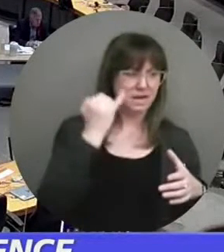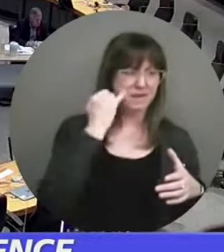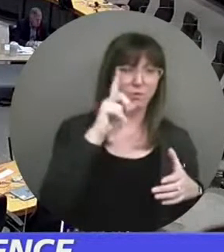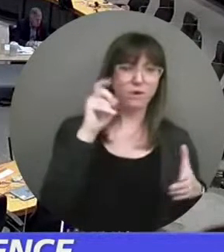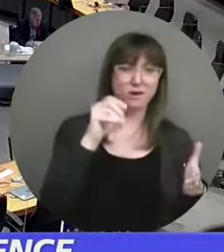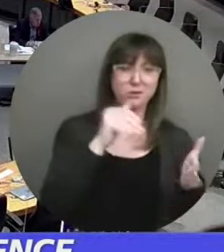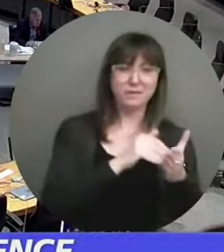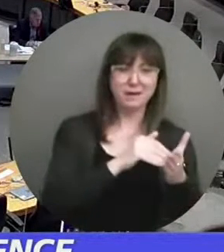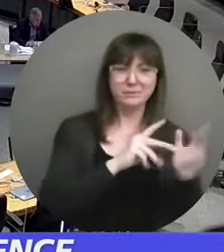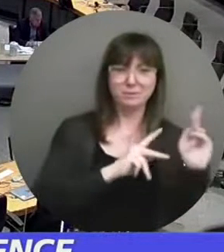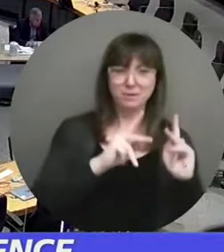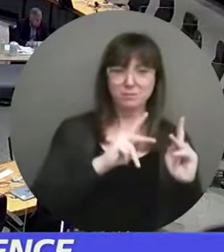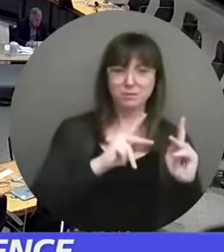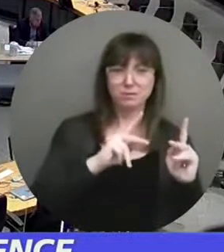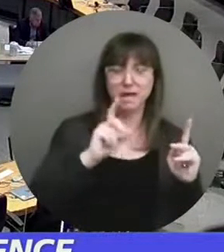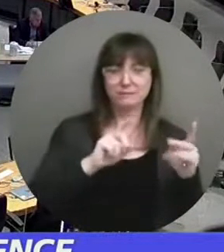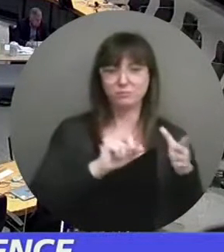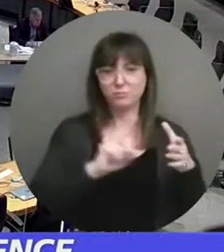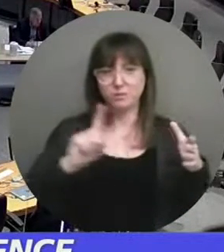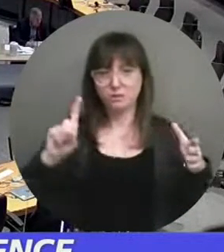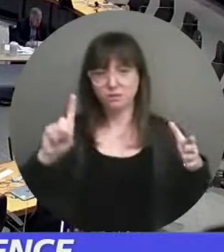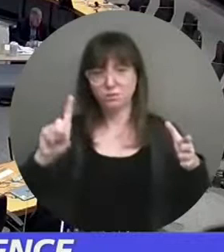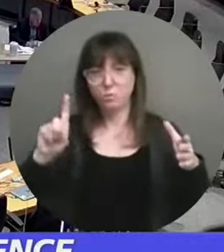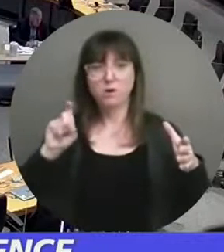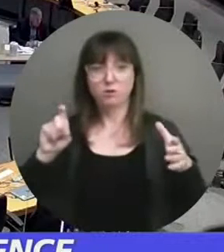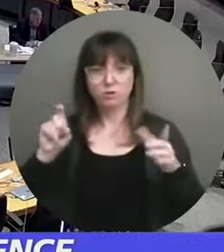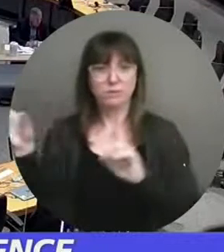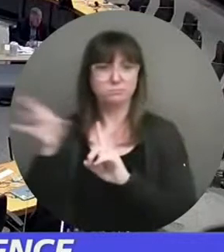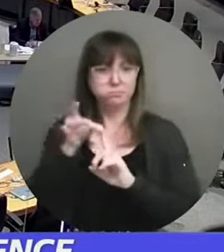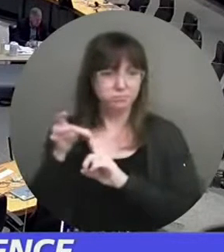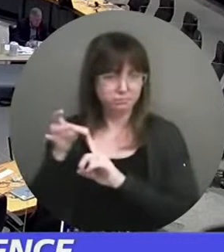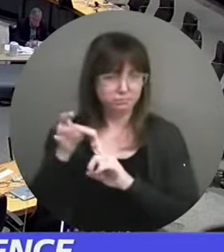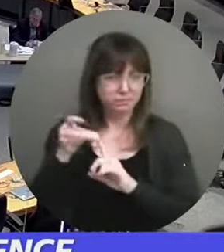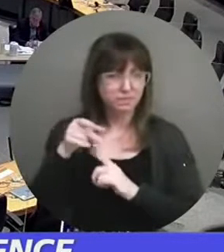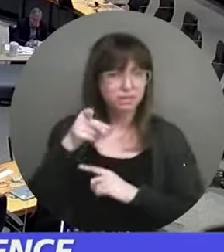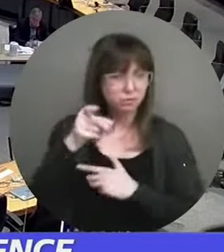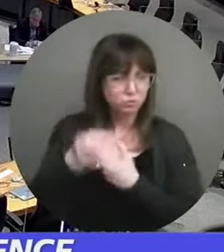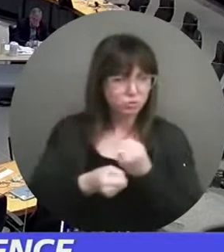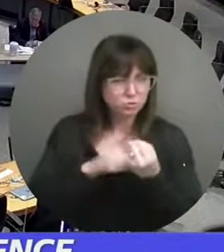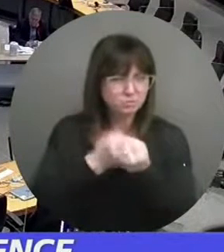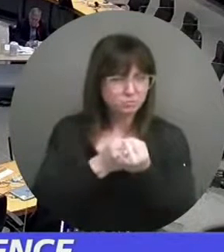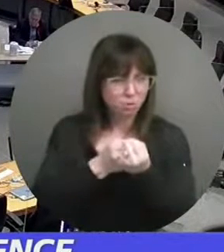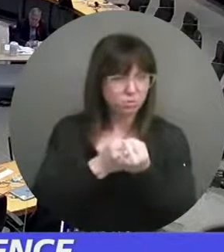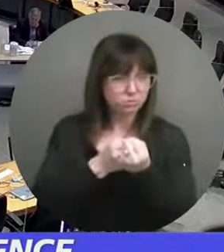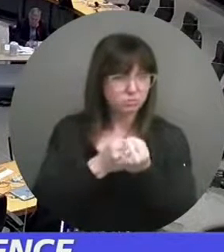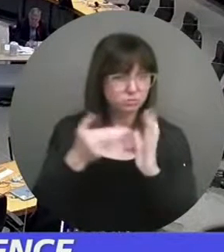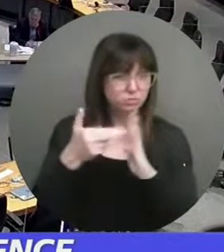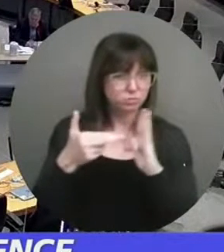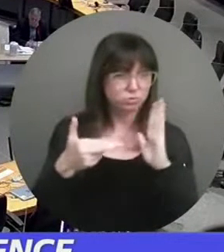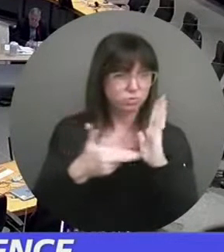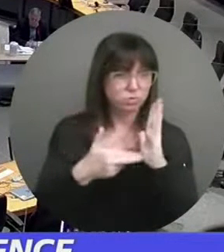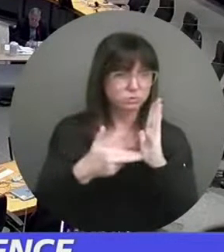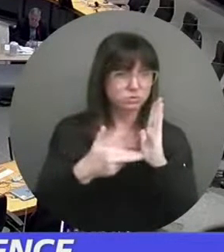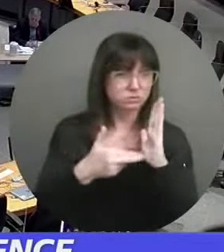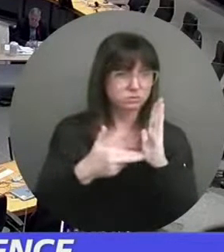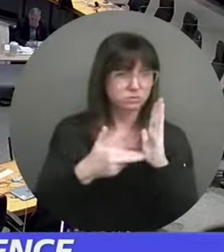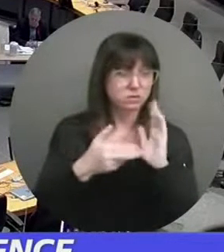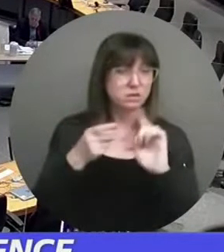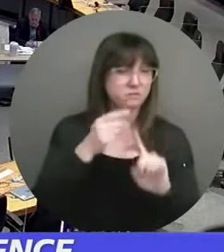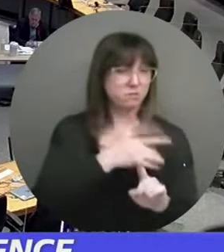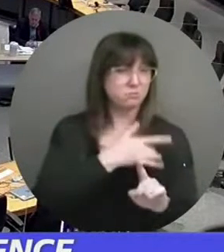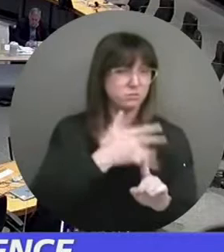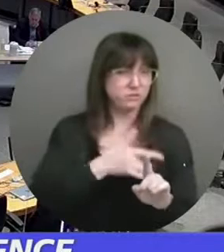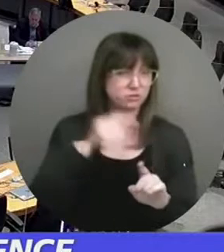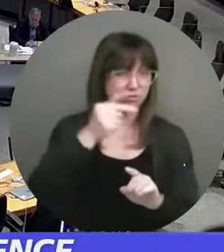week. Are you supportive of the parameters that the provincial government has put